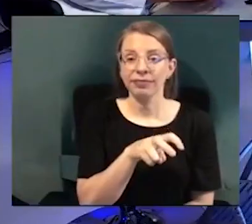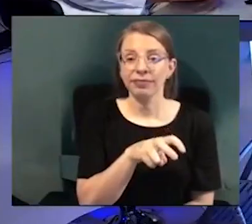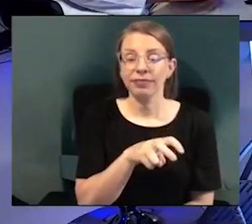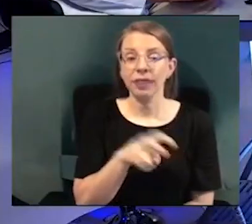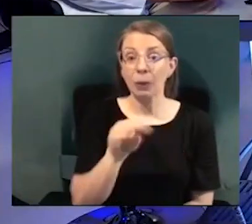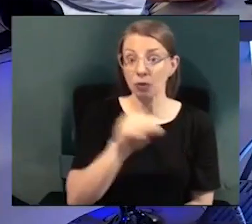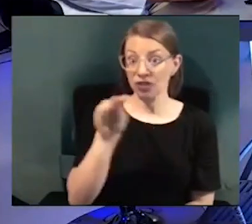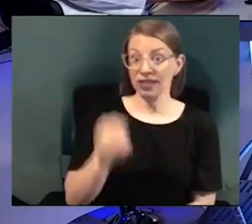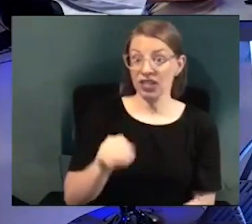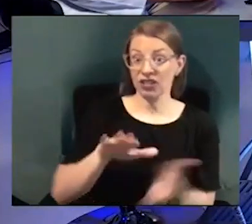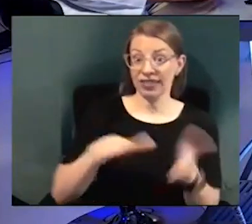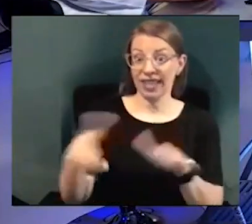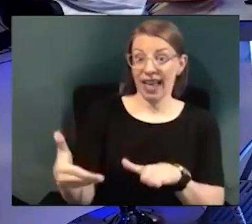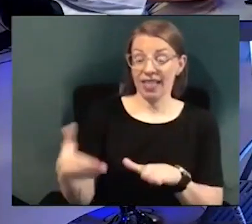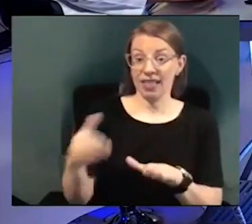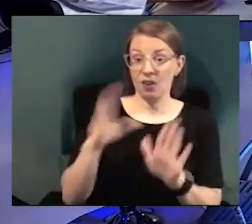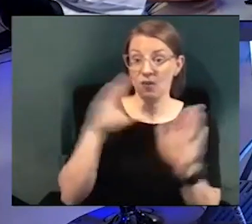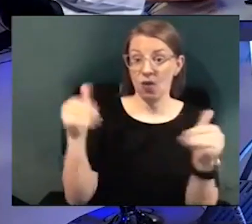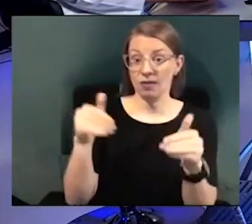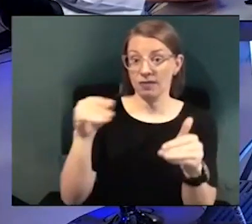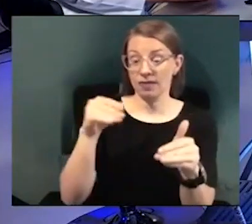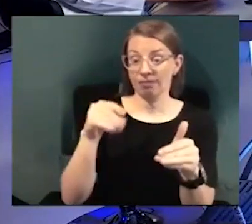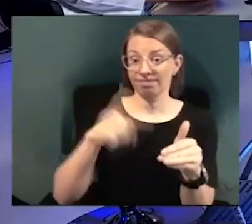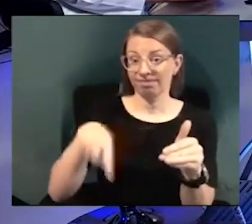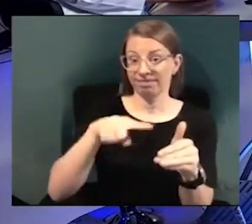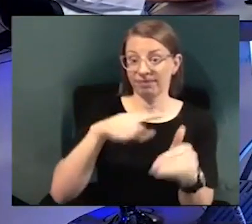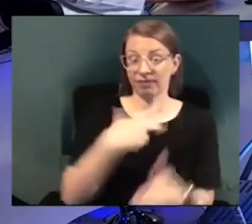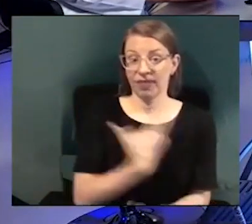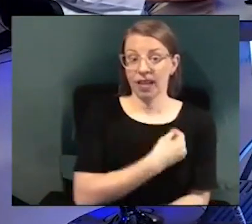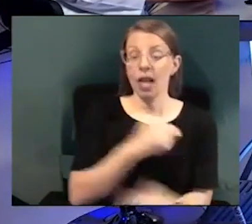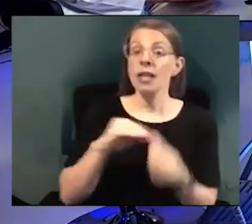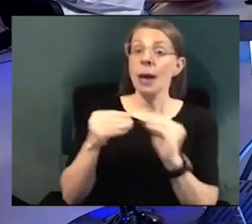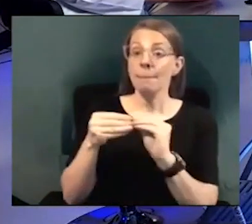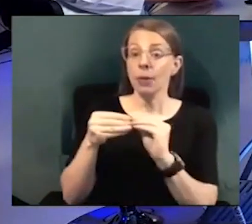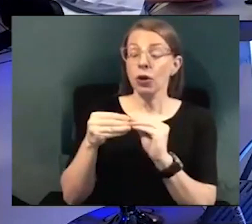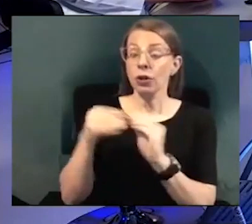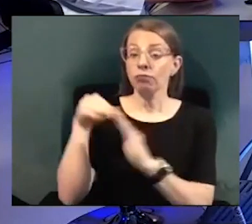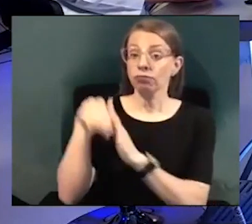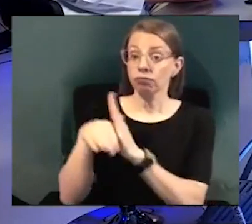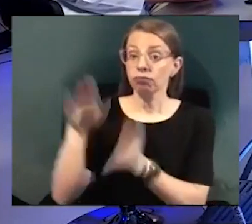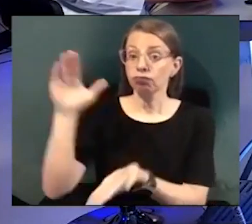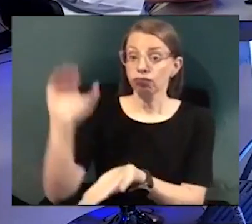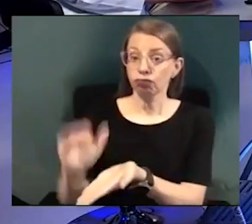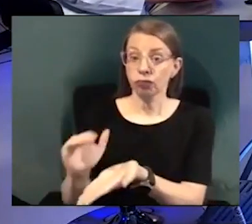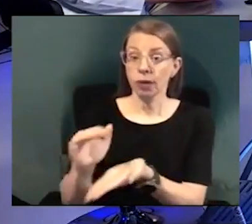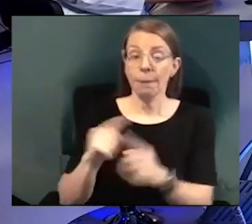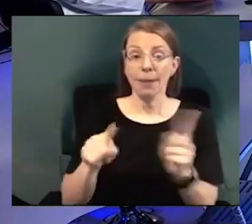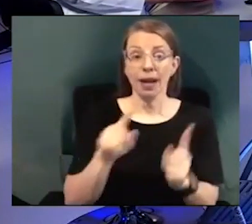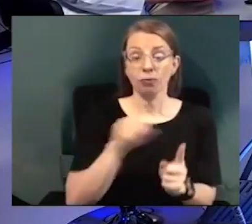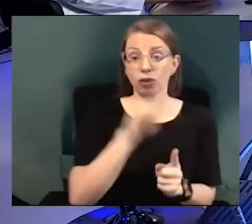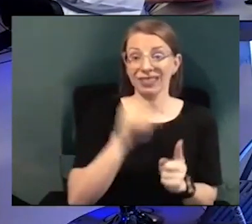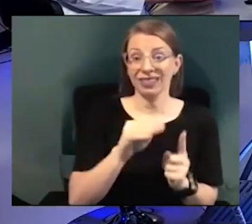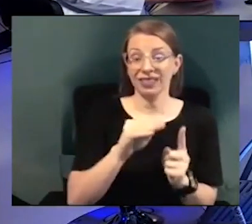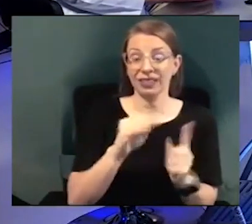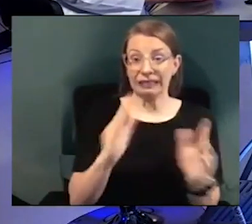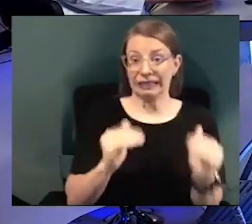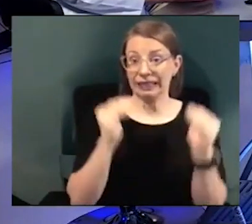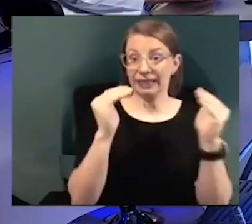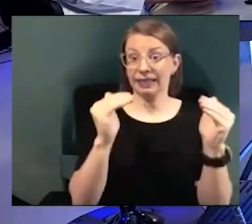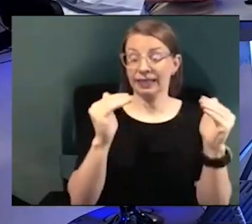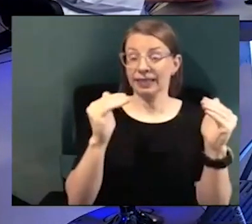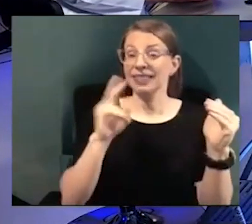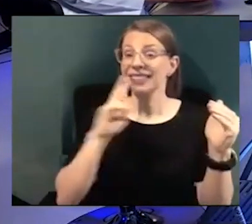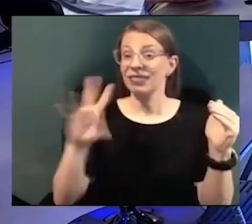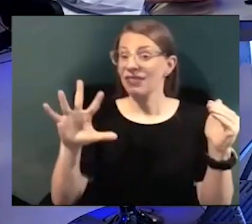deaths because they haven't been vaccinated. Right. The overall numbers are down, but the percent of deaths and which proportion of that pie is the biggest no longer belongs to those 75